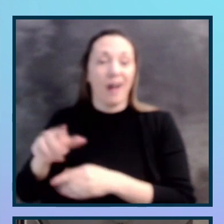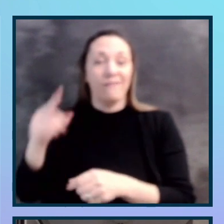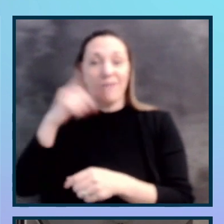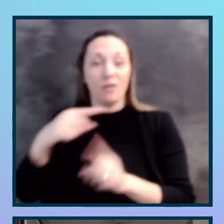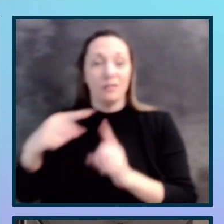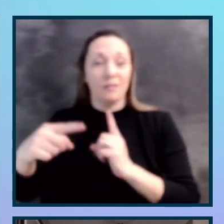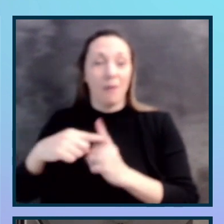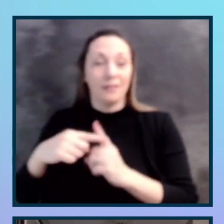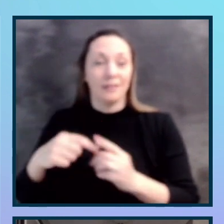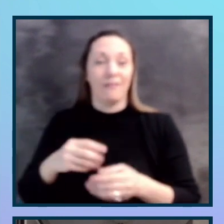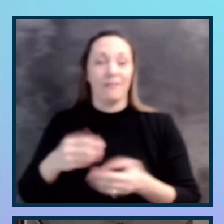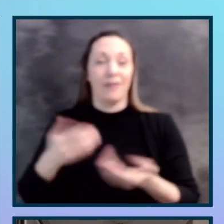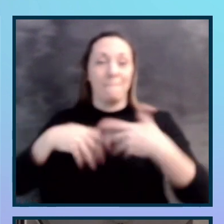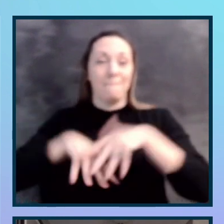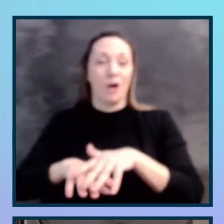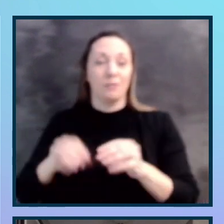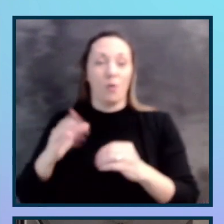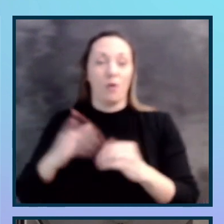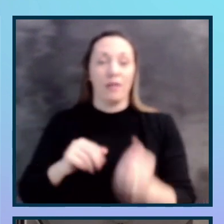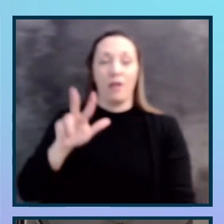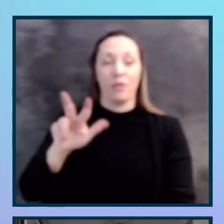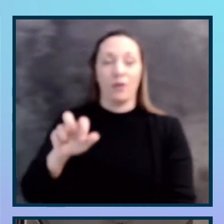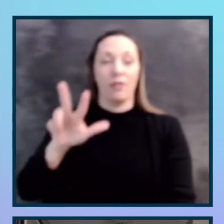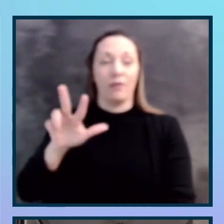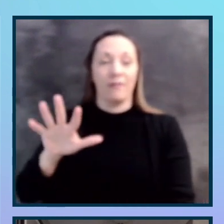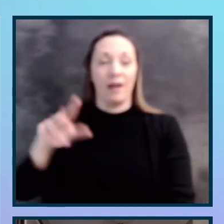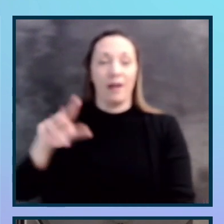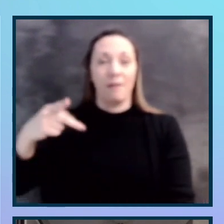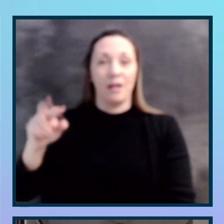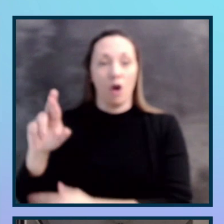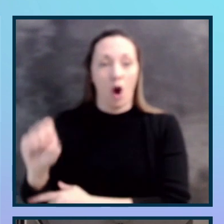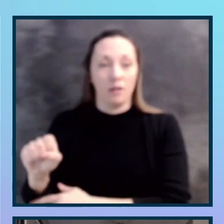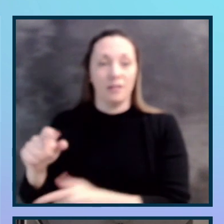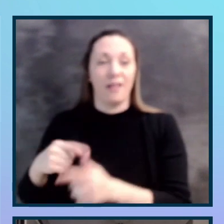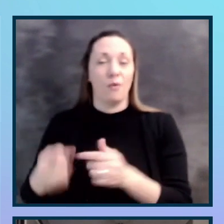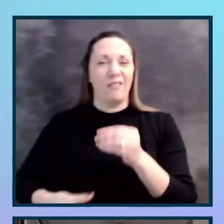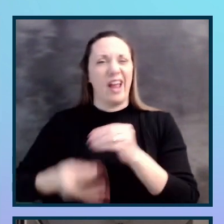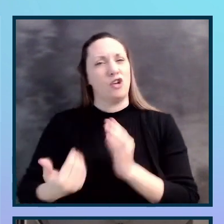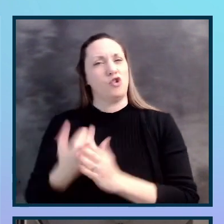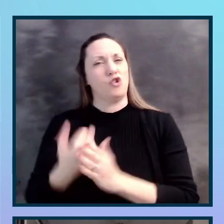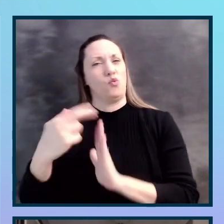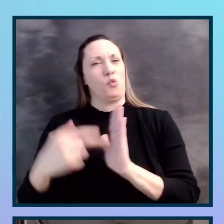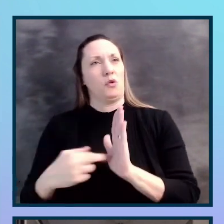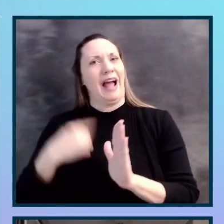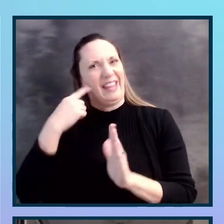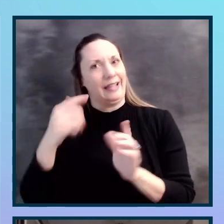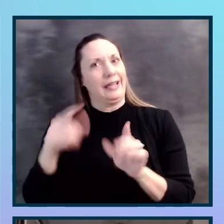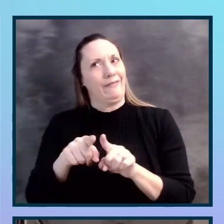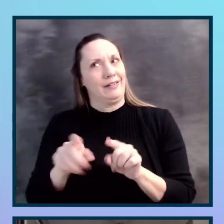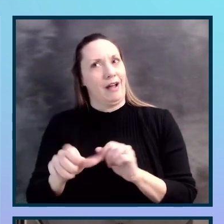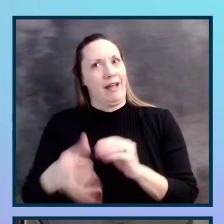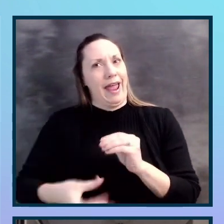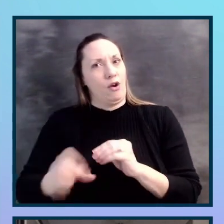335 PRs, and have added a couple new rules. I believe we added a new one since I made these slides, and